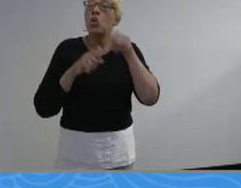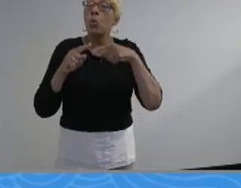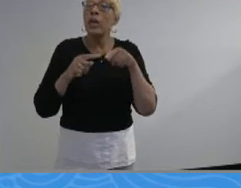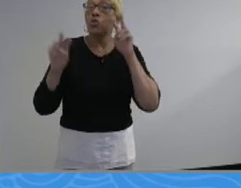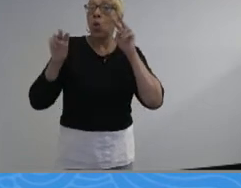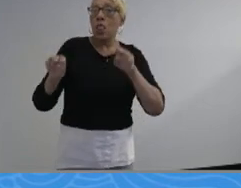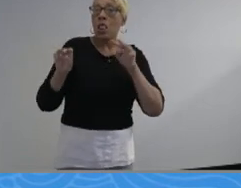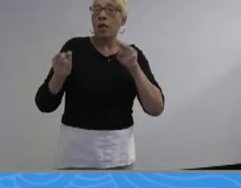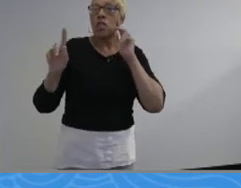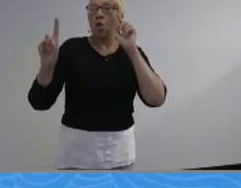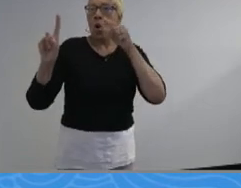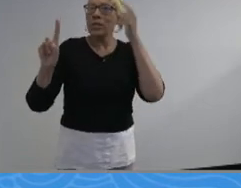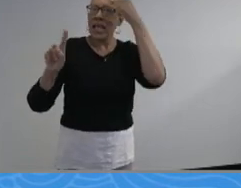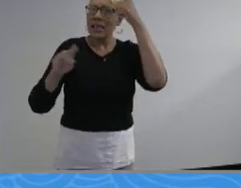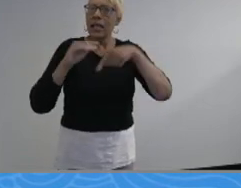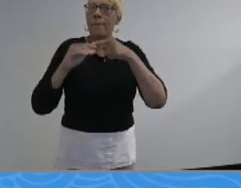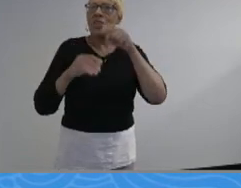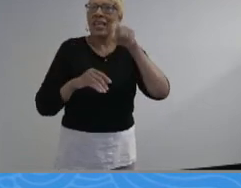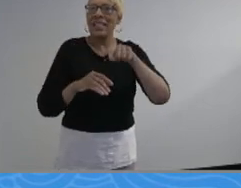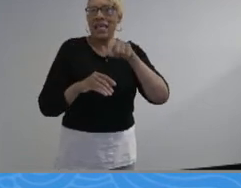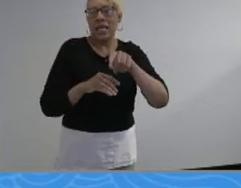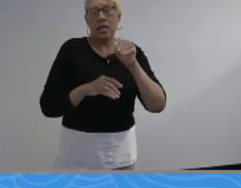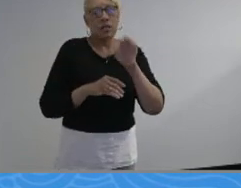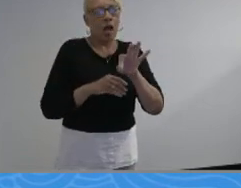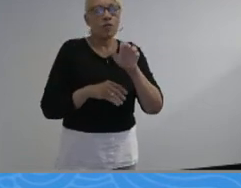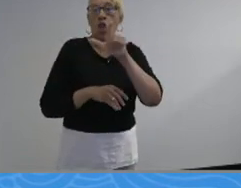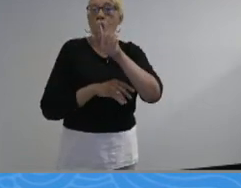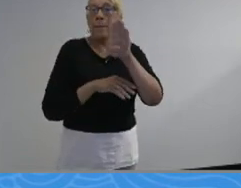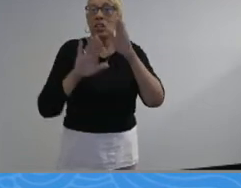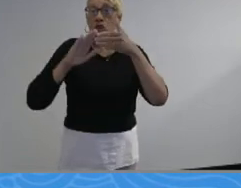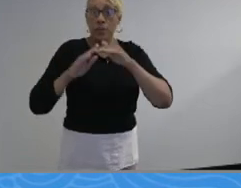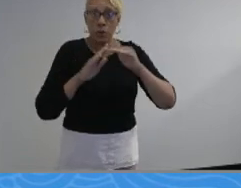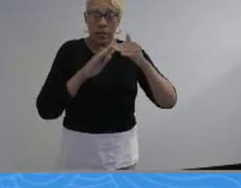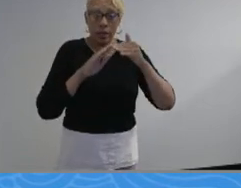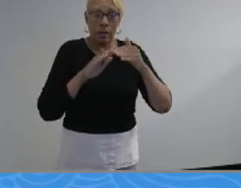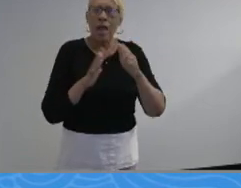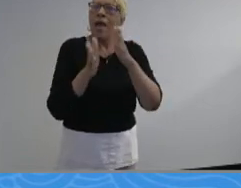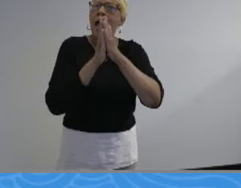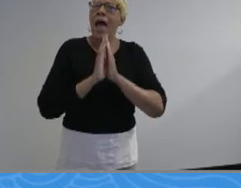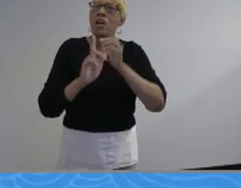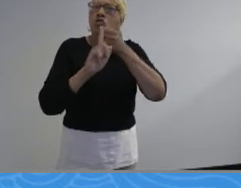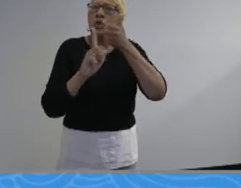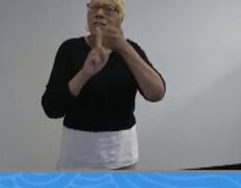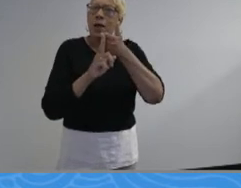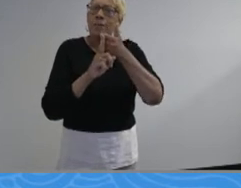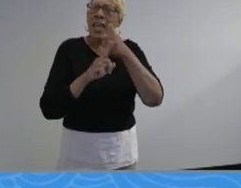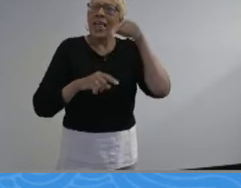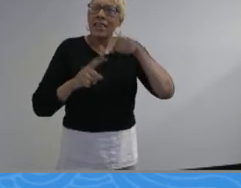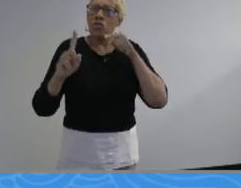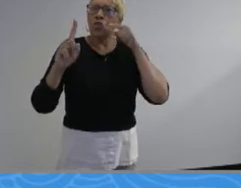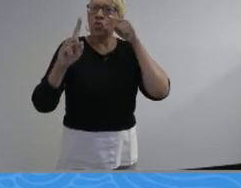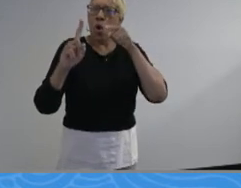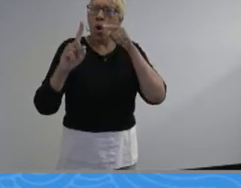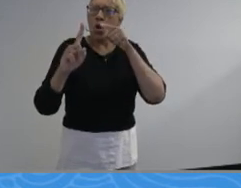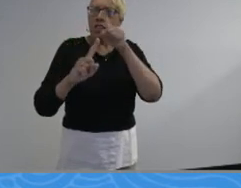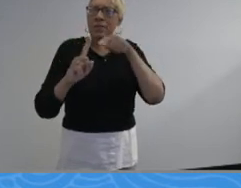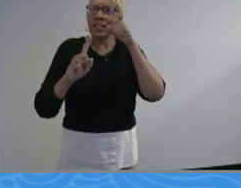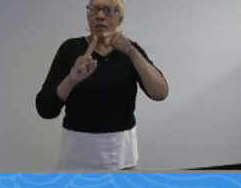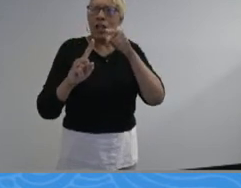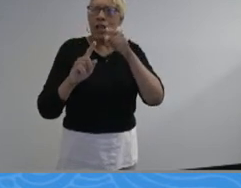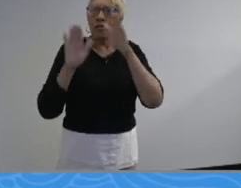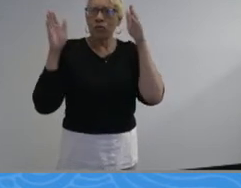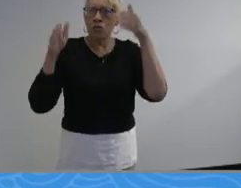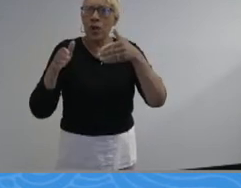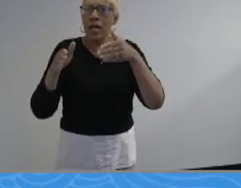those goals and think about the needs of the Long Beach community, ask yourself, is this goal sufficiently targeted and focused to